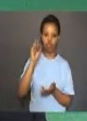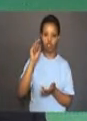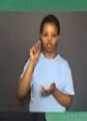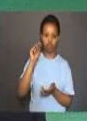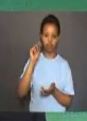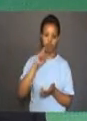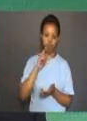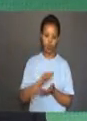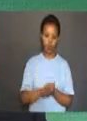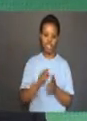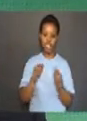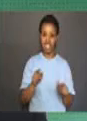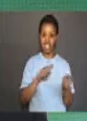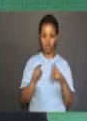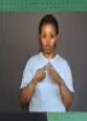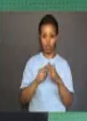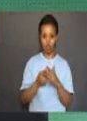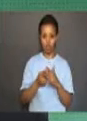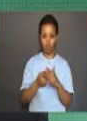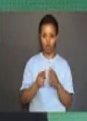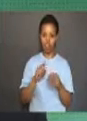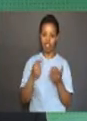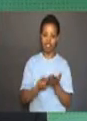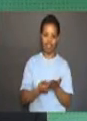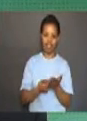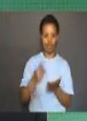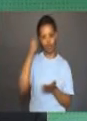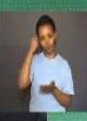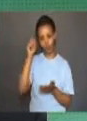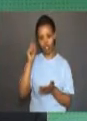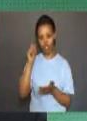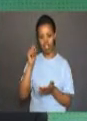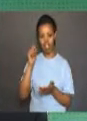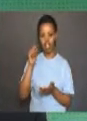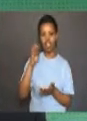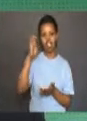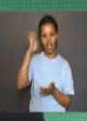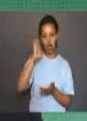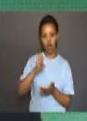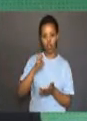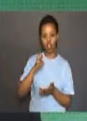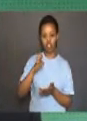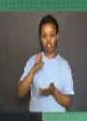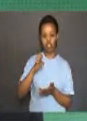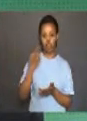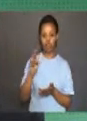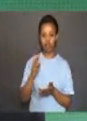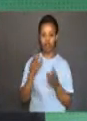will begin to learn about theories of evolution focusing